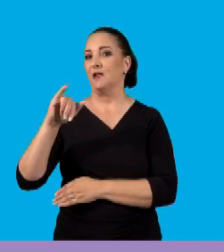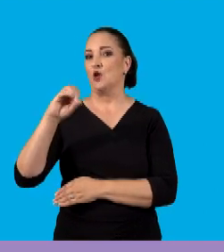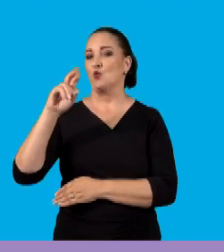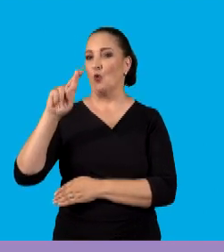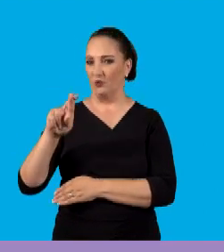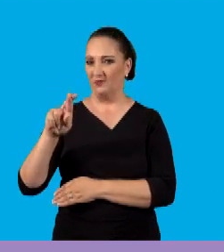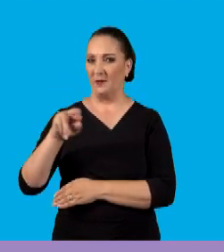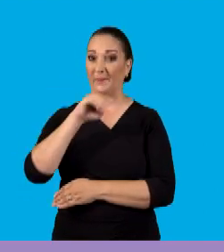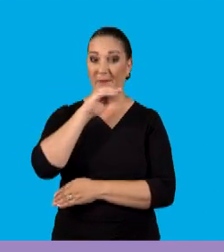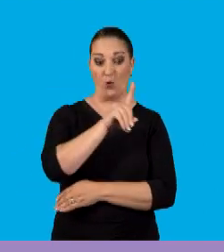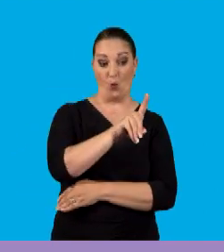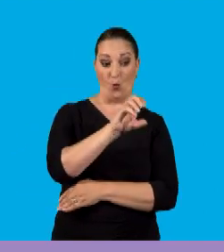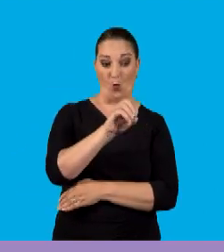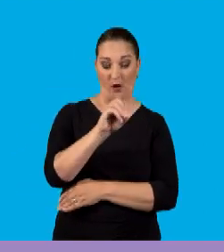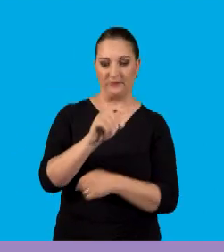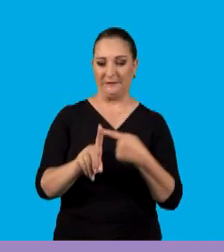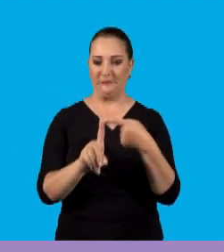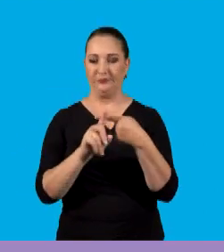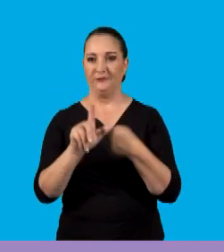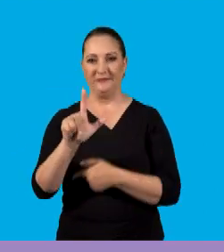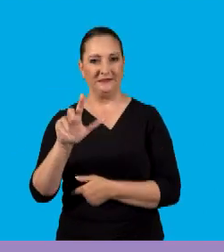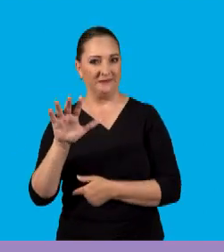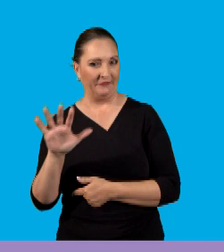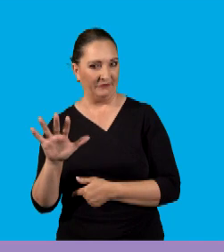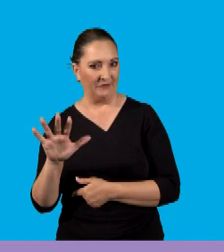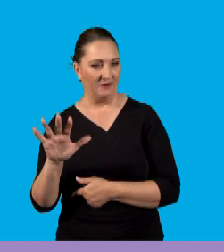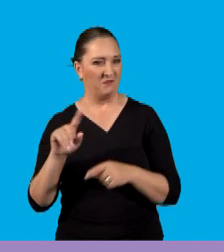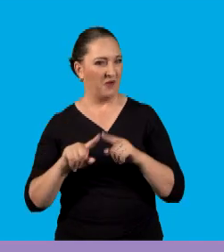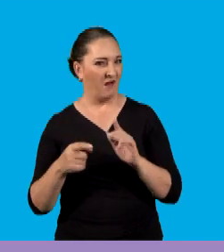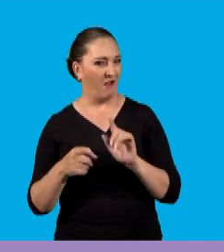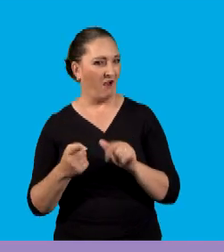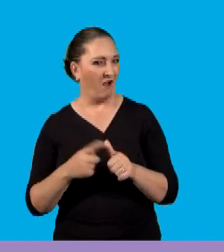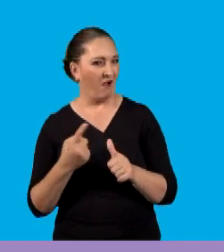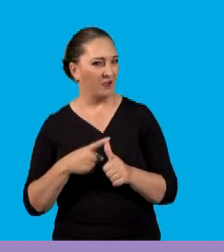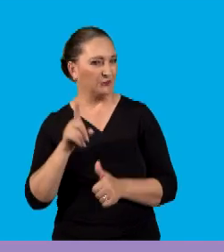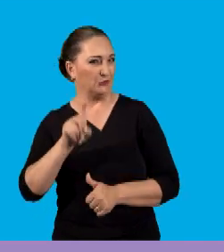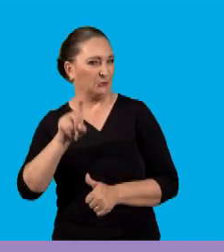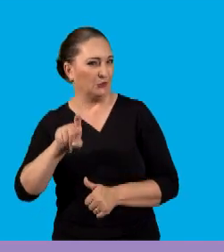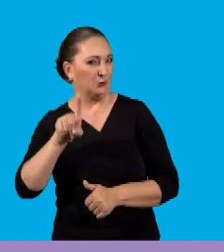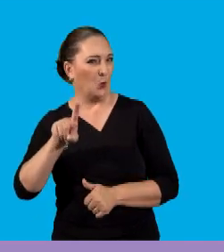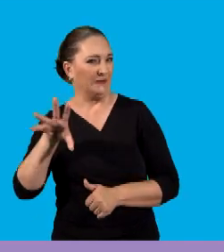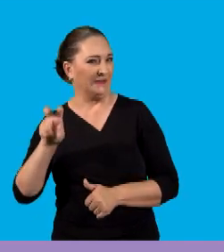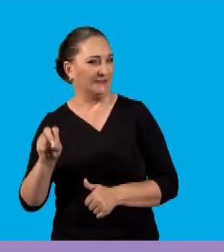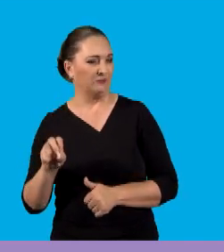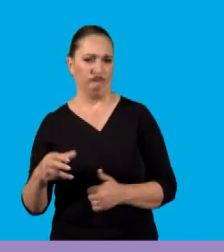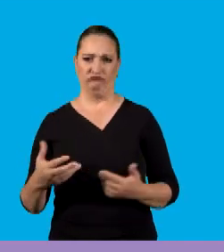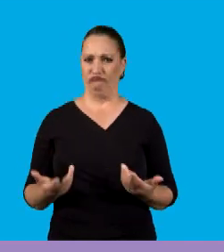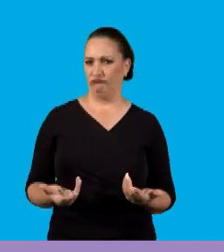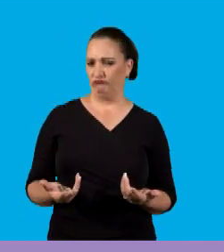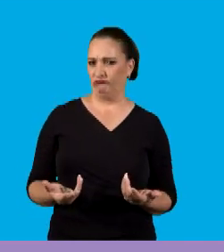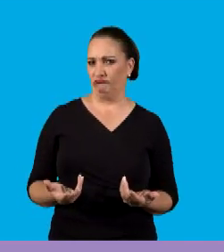plus 75, and they are supposed to give us 180 as co-interior angles.